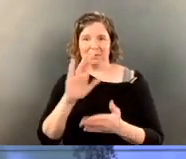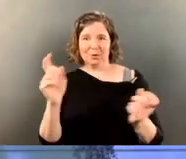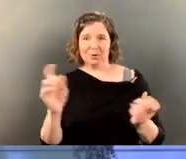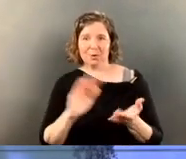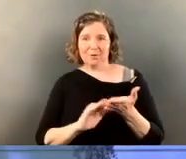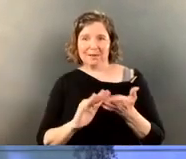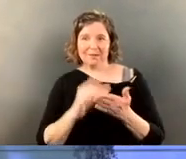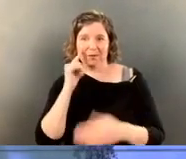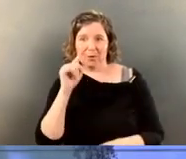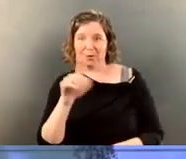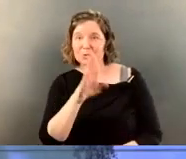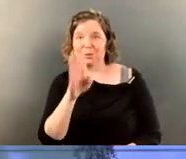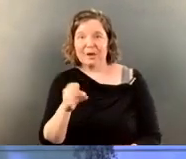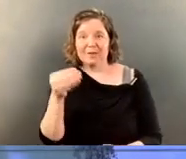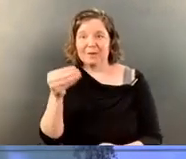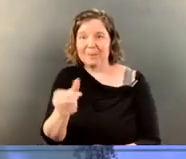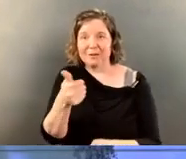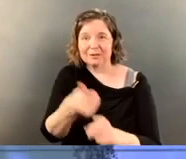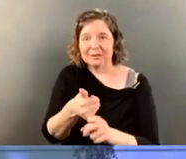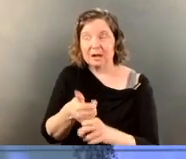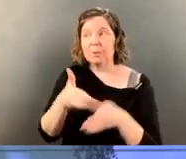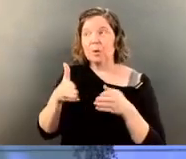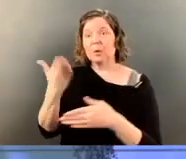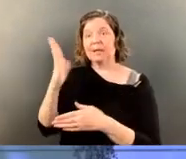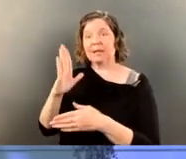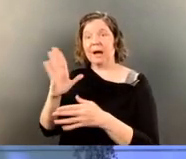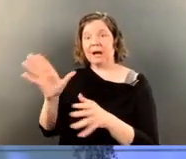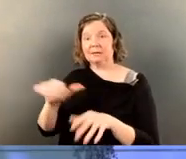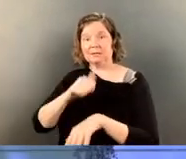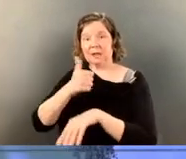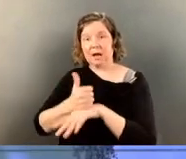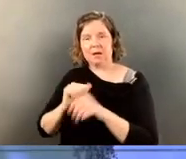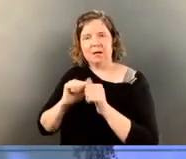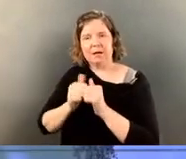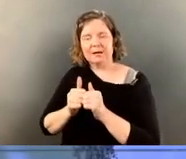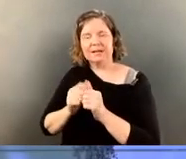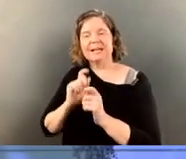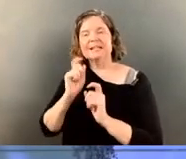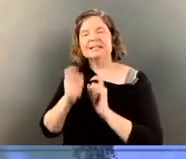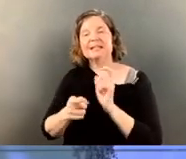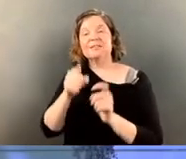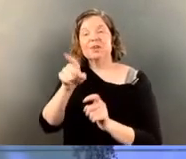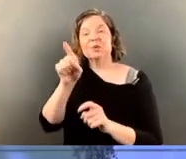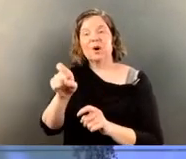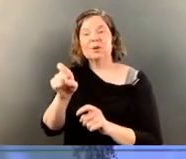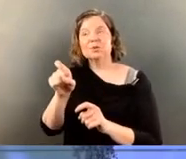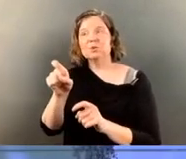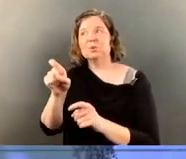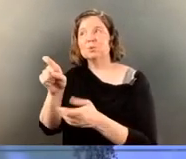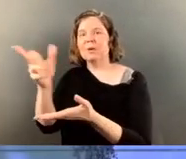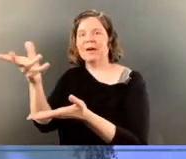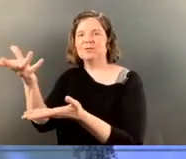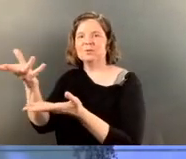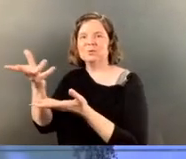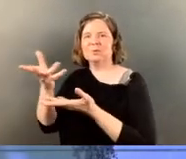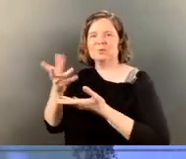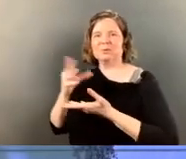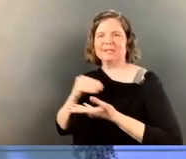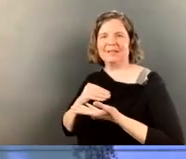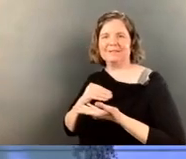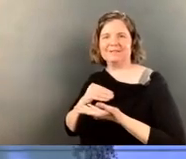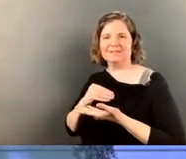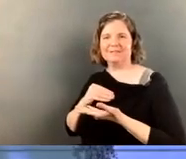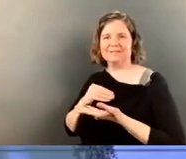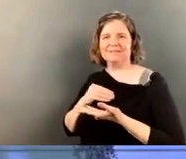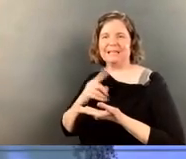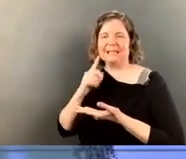it again. But the way that God puts this together is it's a gift that you also have to receive from him. It'll never